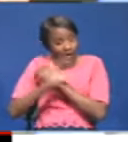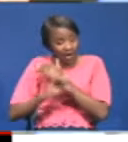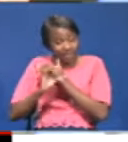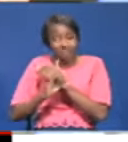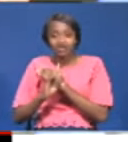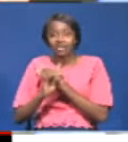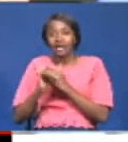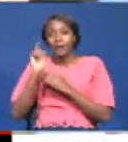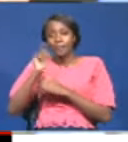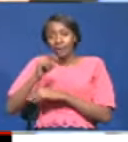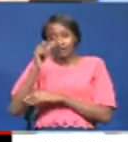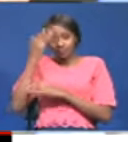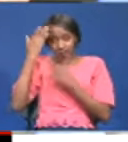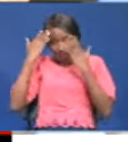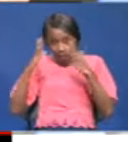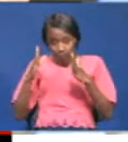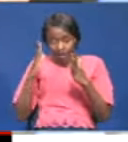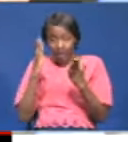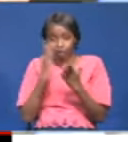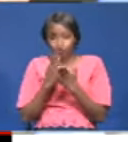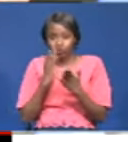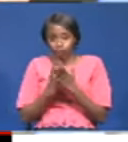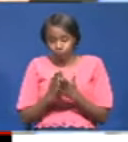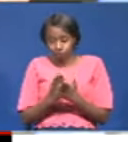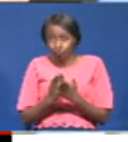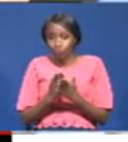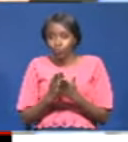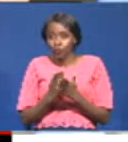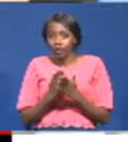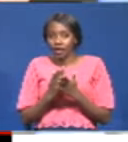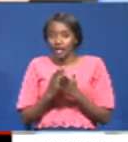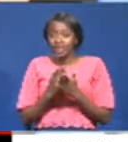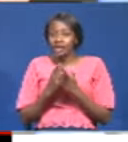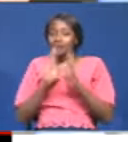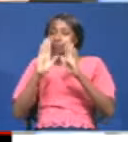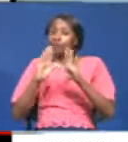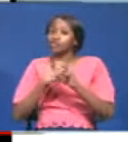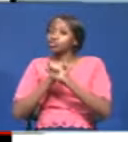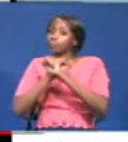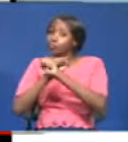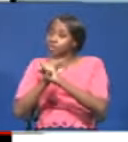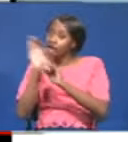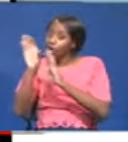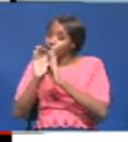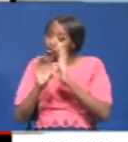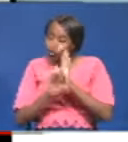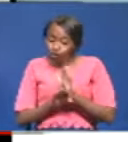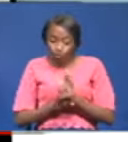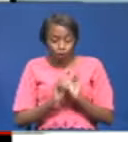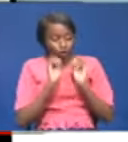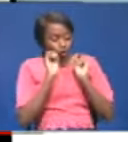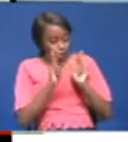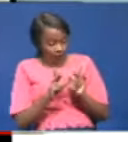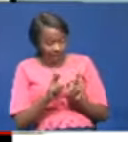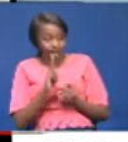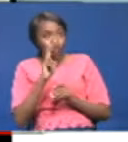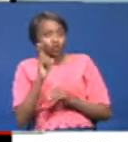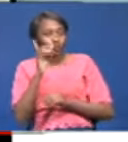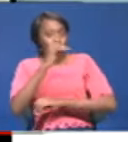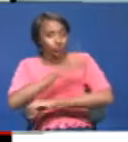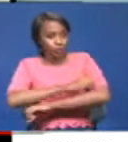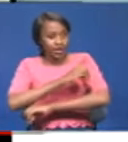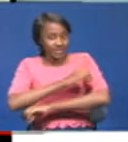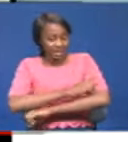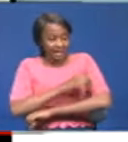back. Actually, it is just it's protecting our constitution. All right, yeah. Makori, it's 2 days into the 7-day ultimatum. Any